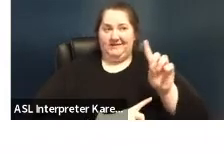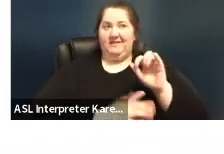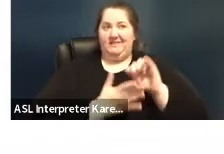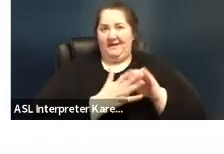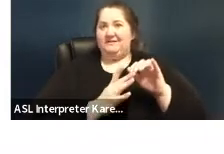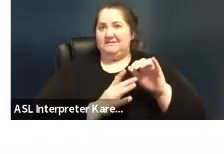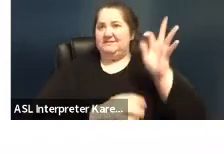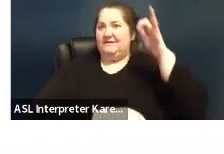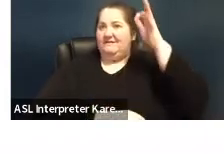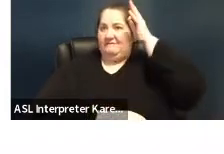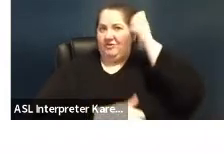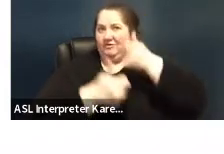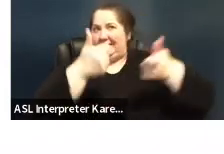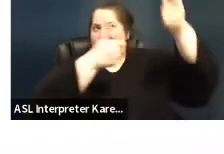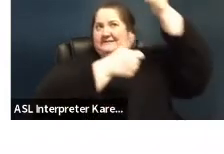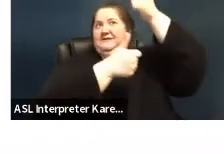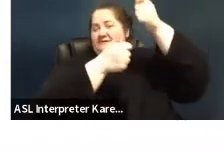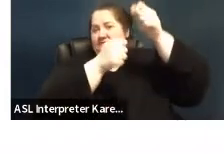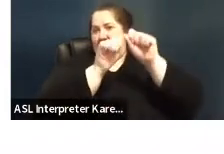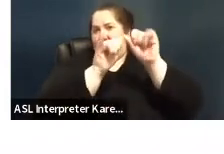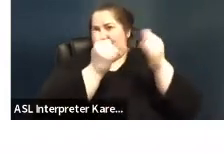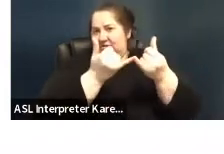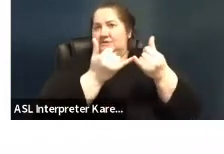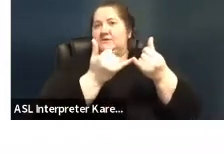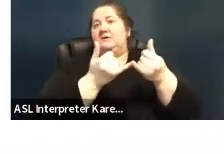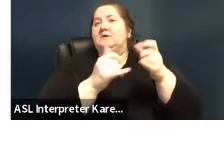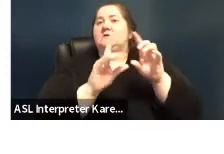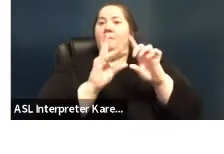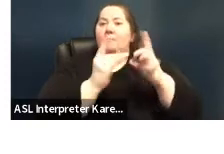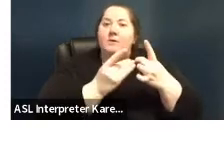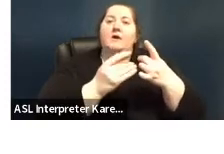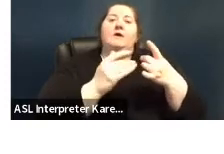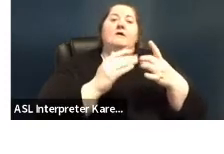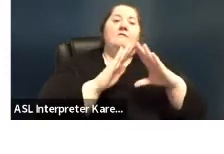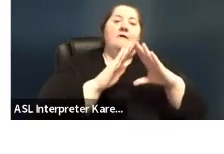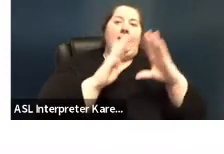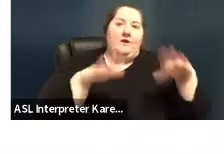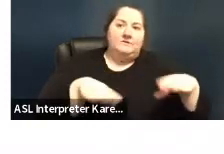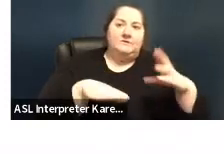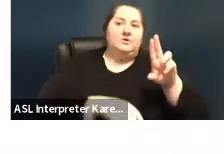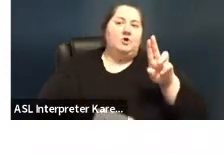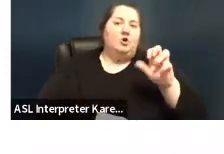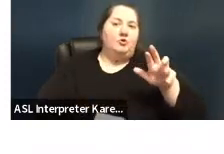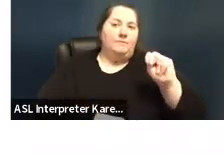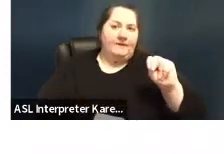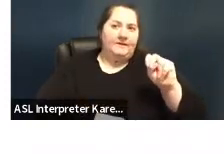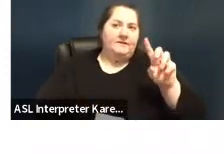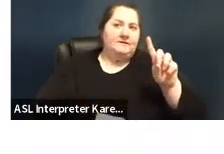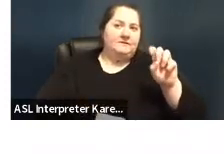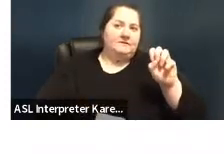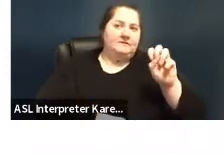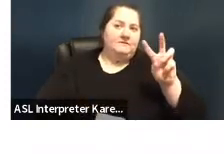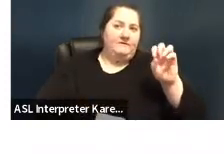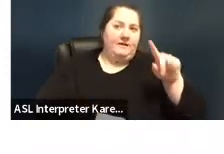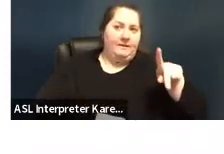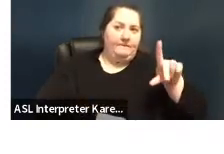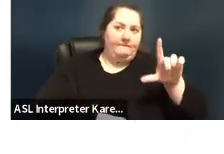executive agency, Department of Housing and Urban Development. And in addition to covering